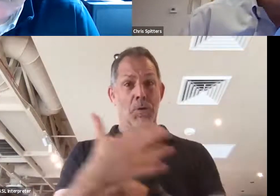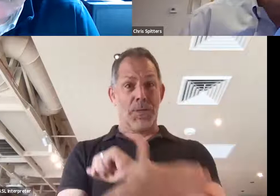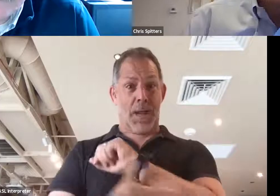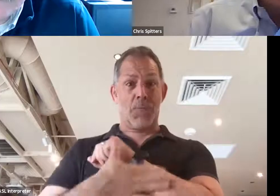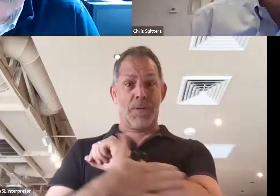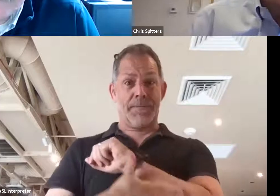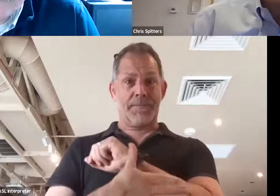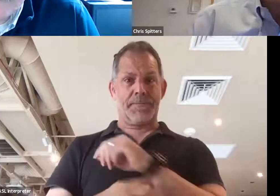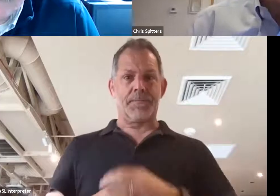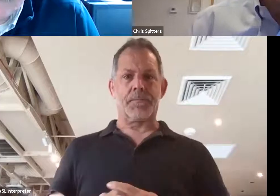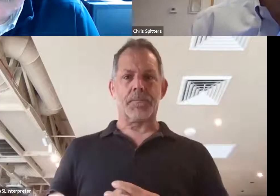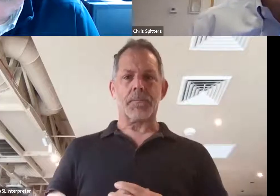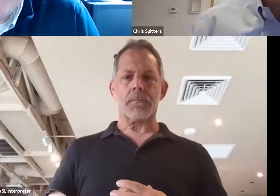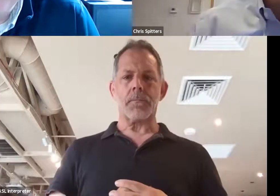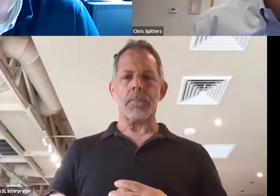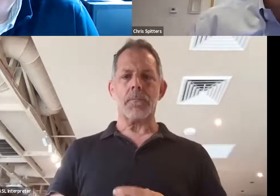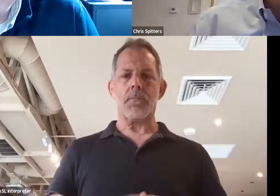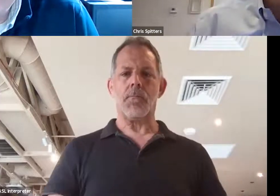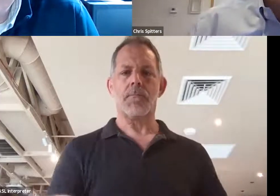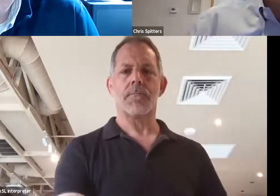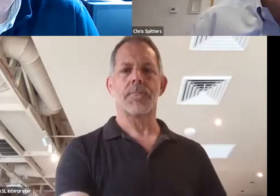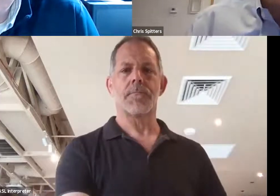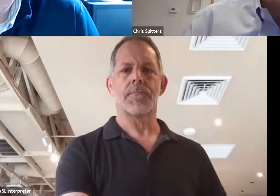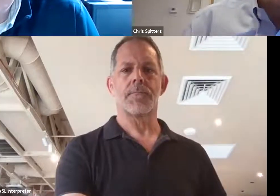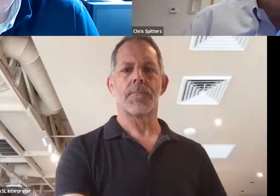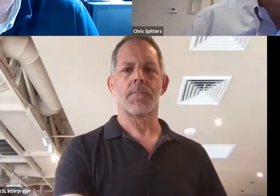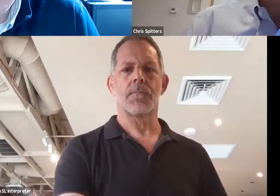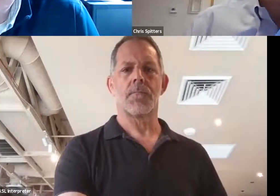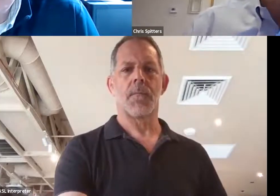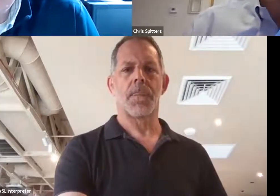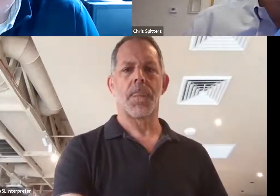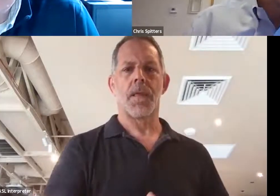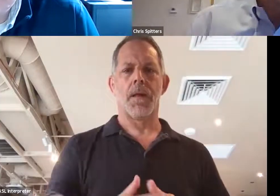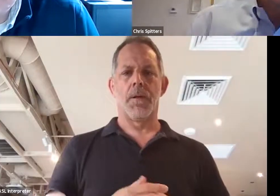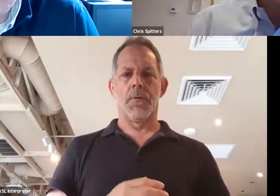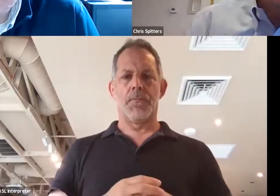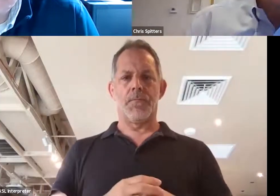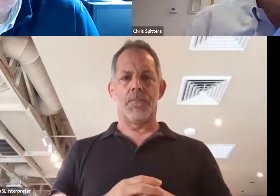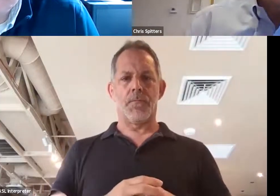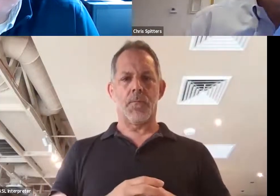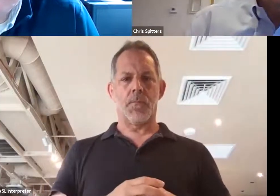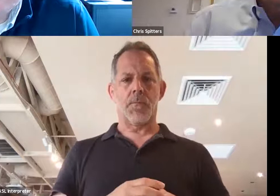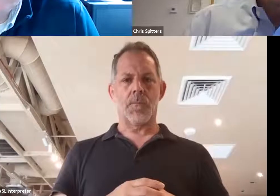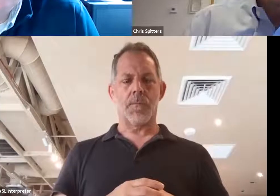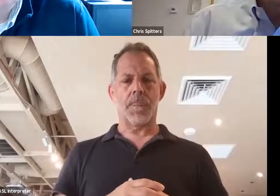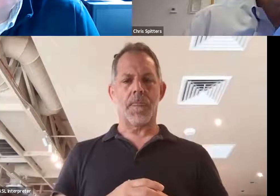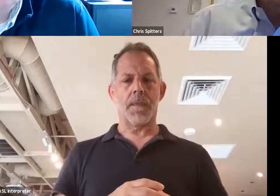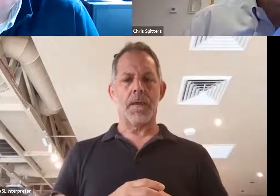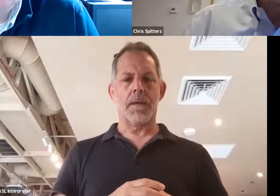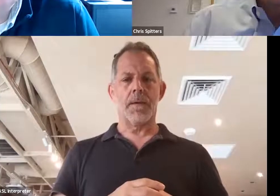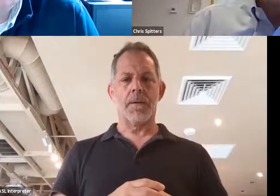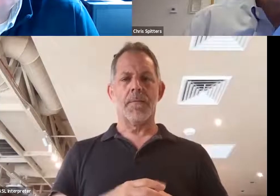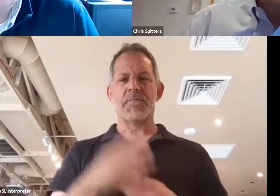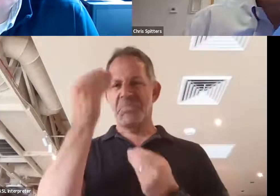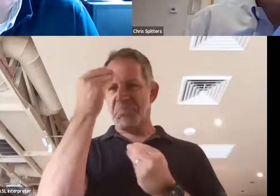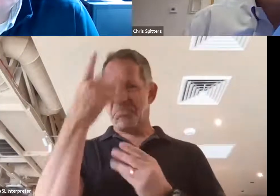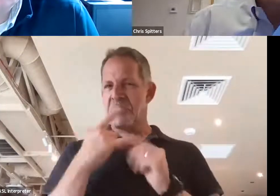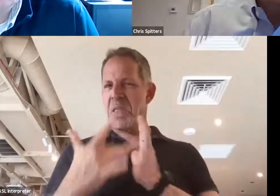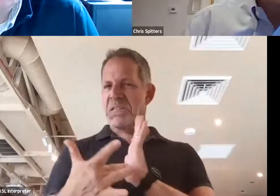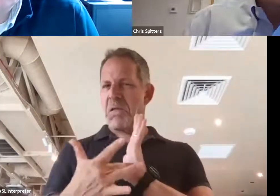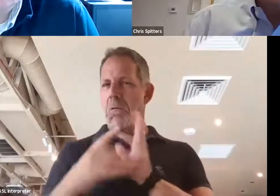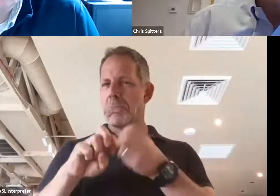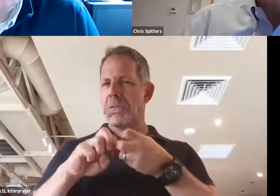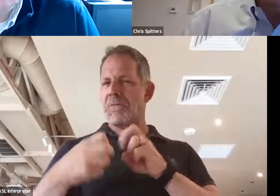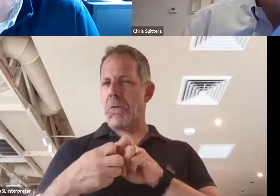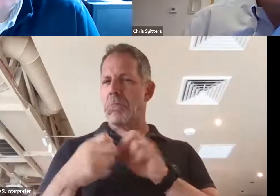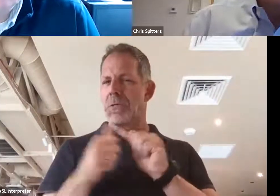Summers wrapped up in an excellent summary fashion what I'll go through in a little bit greater detail.